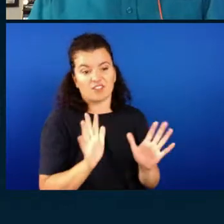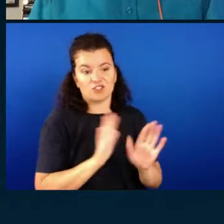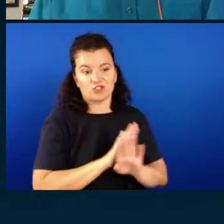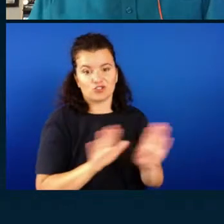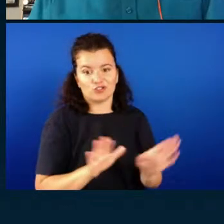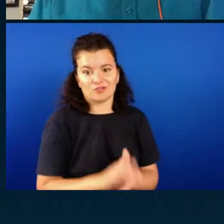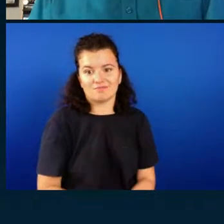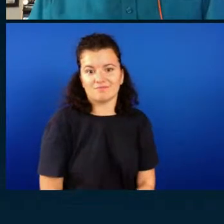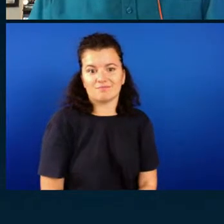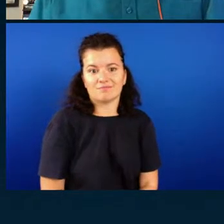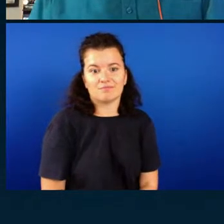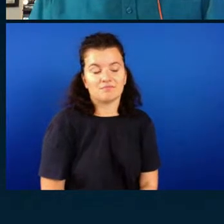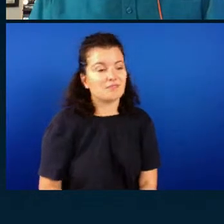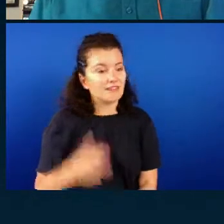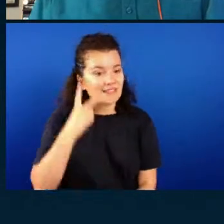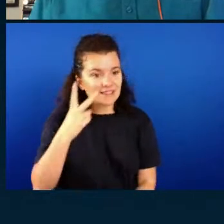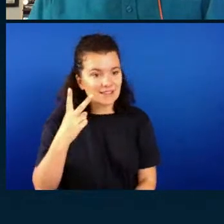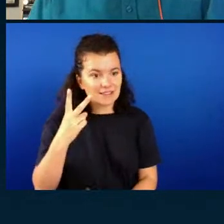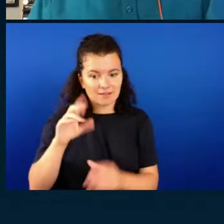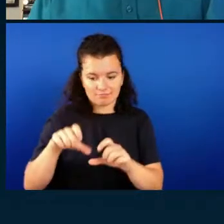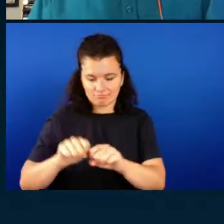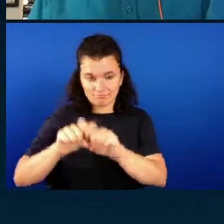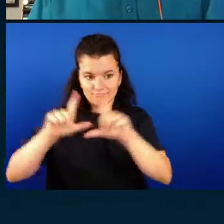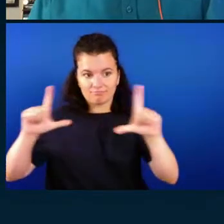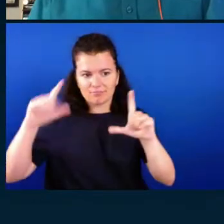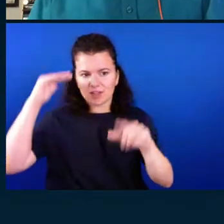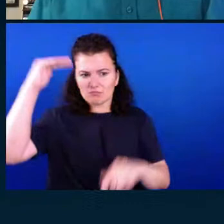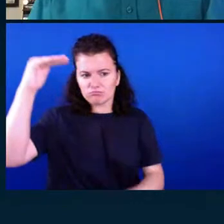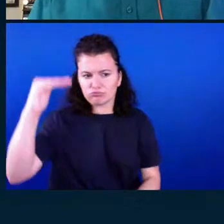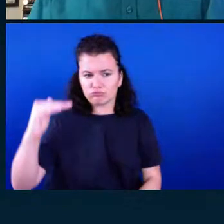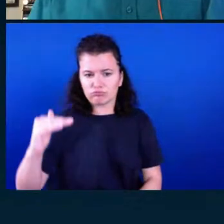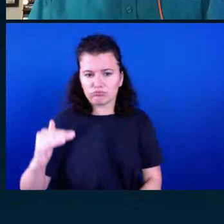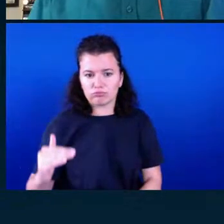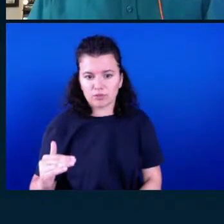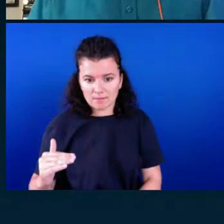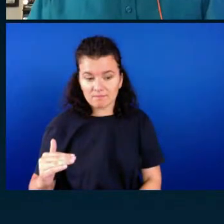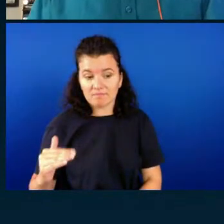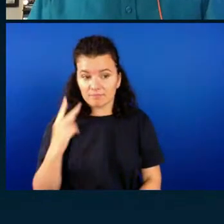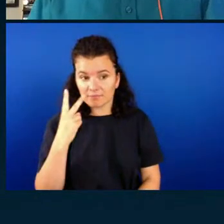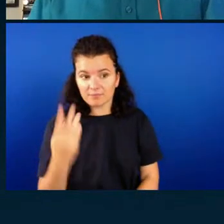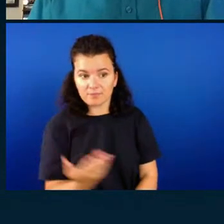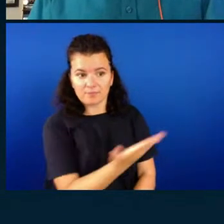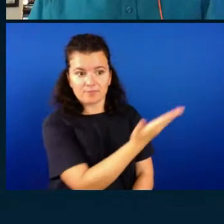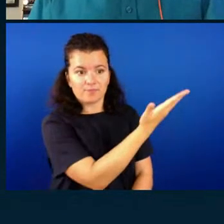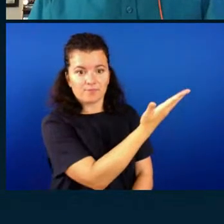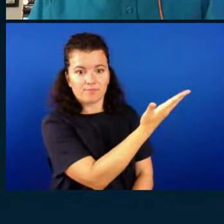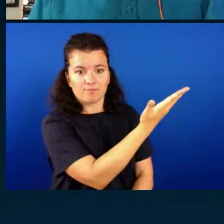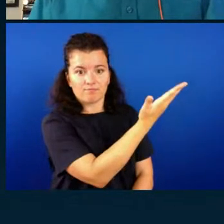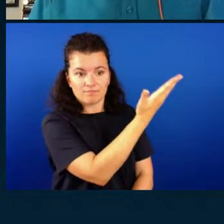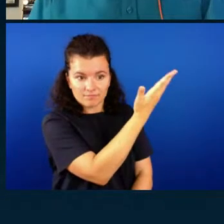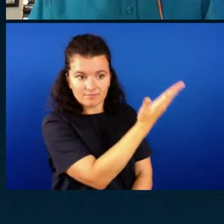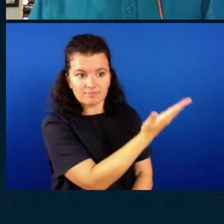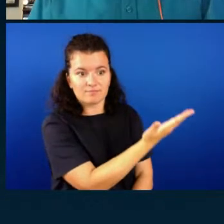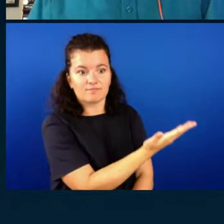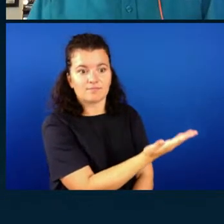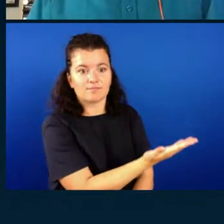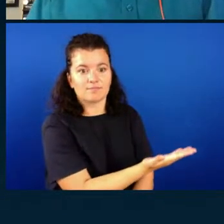we can go and look at the docs or the logs, and you'll see it's got those logs showing all that stuff that